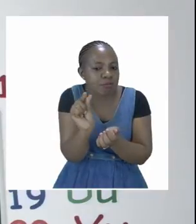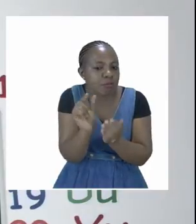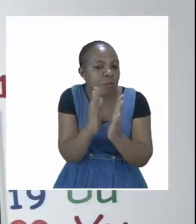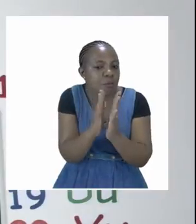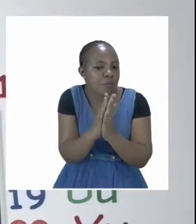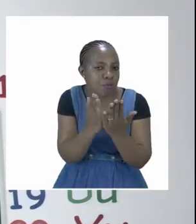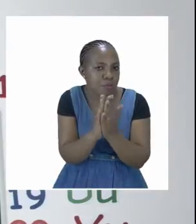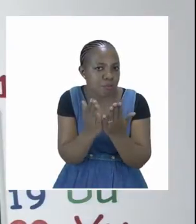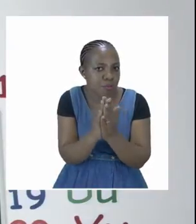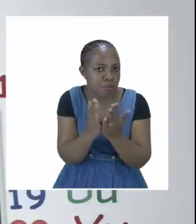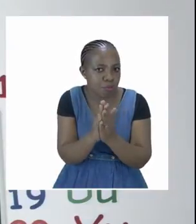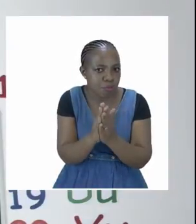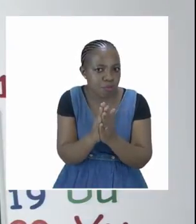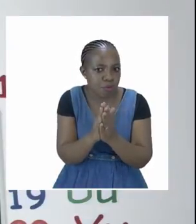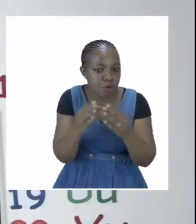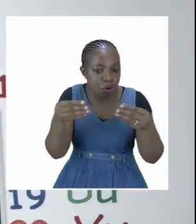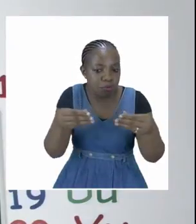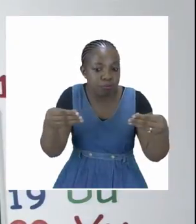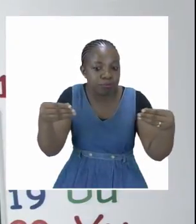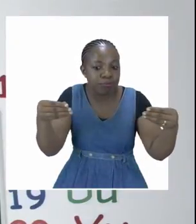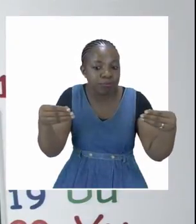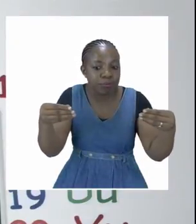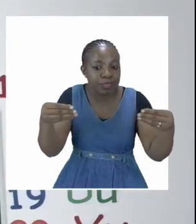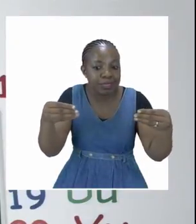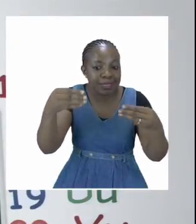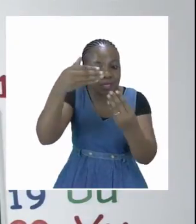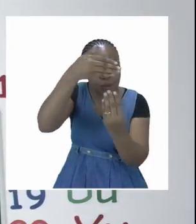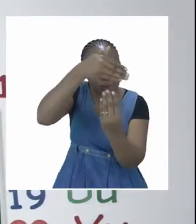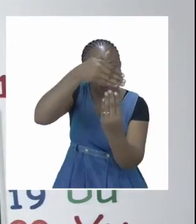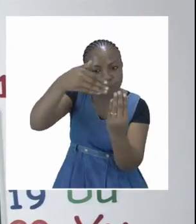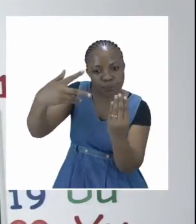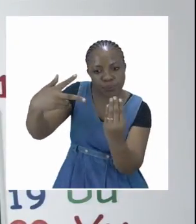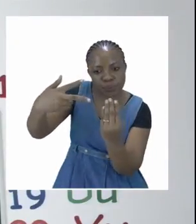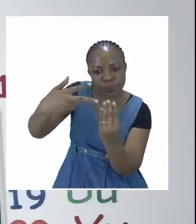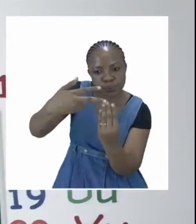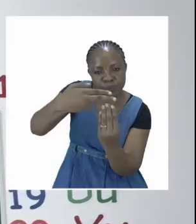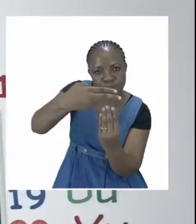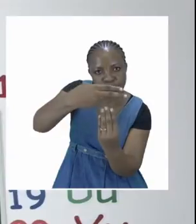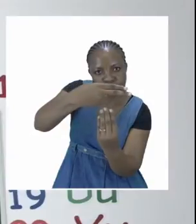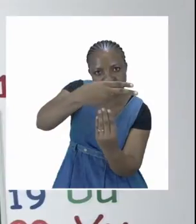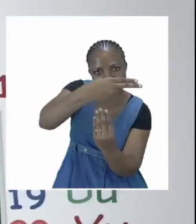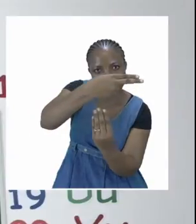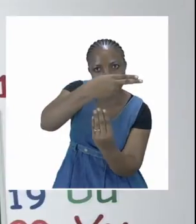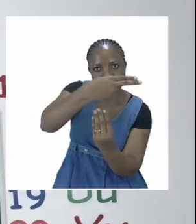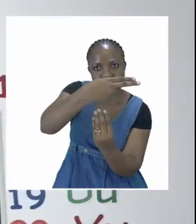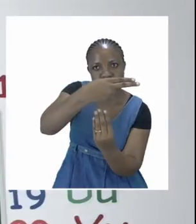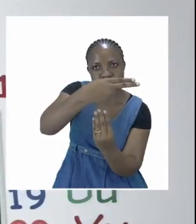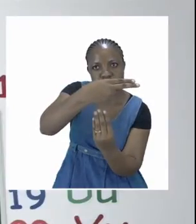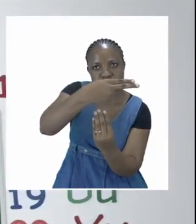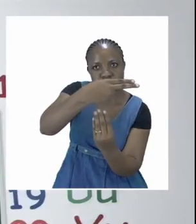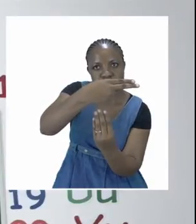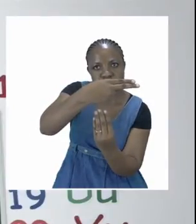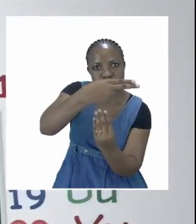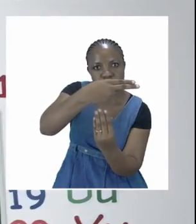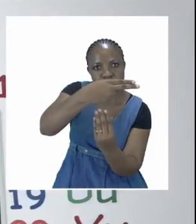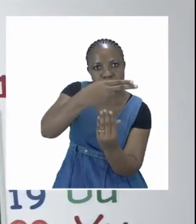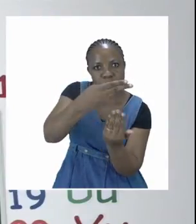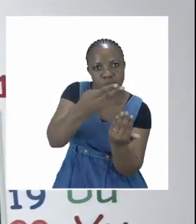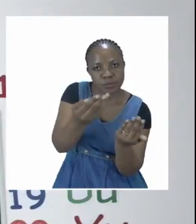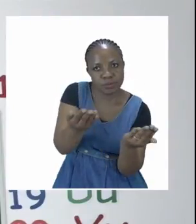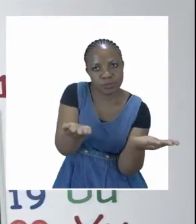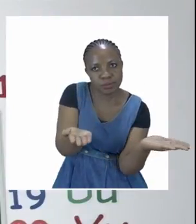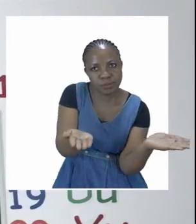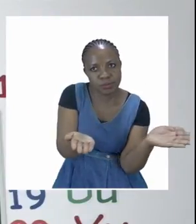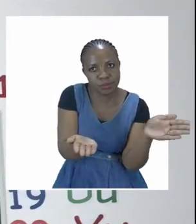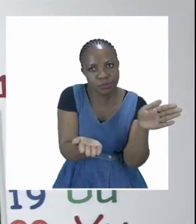booklet. Please cut the top of the lesson booklet with a pair of scissors and fold